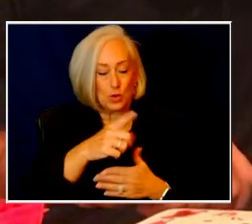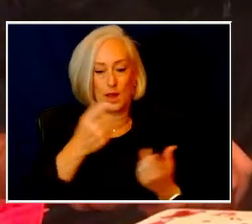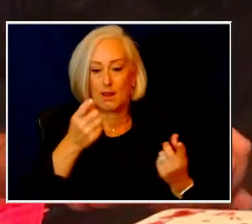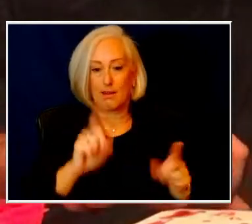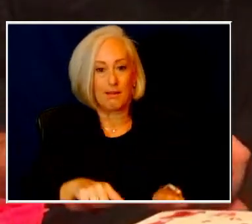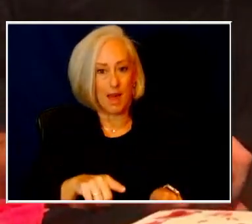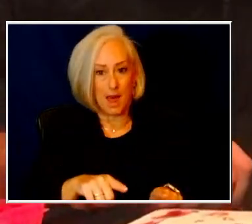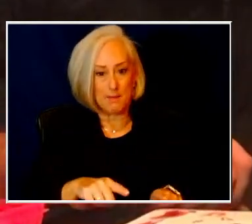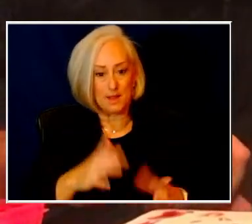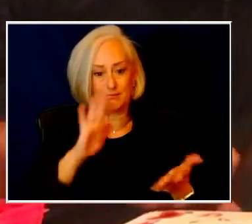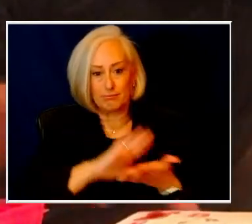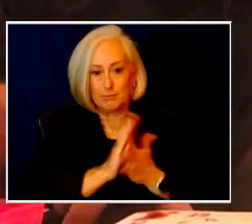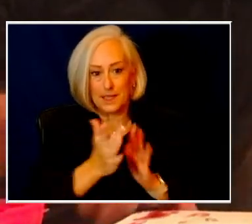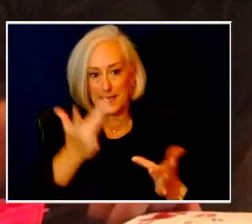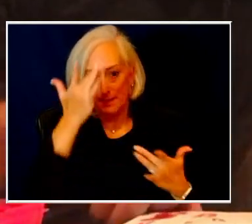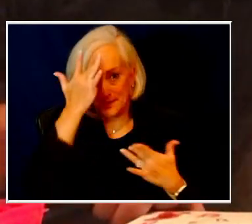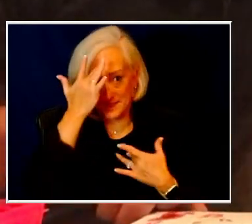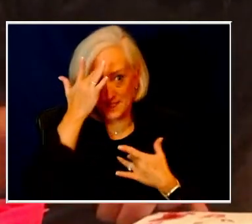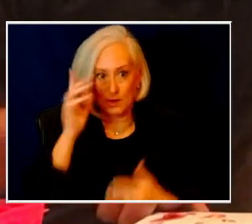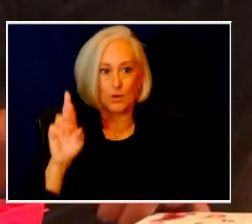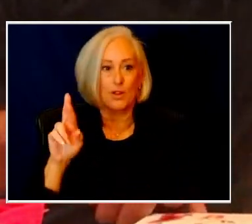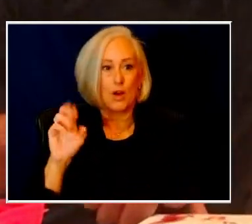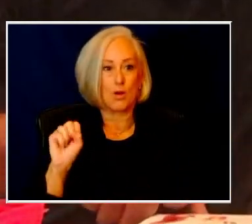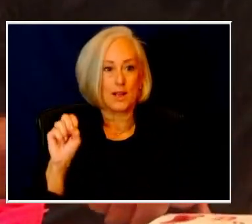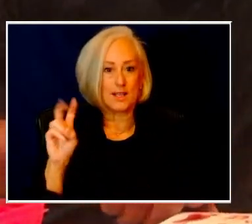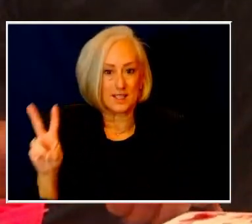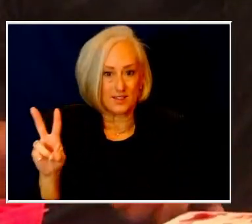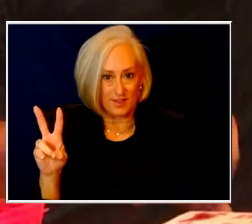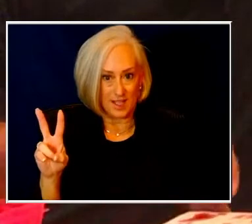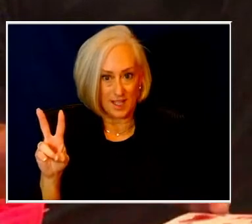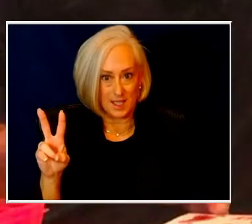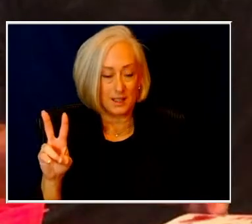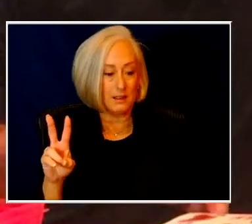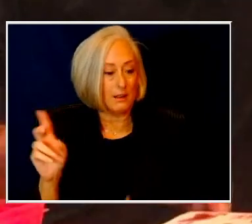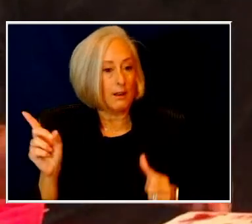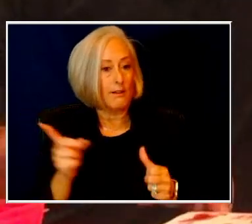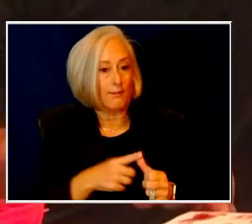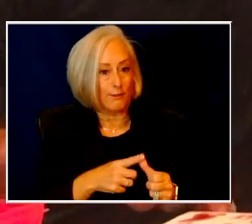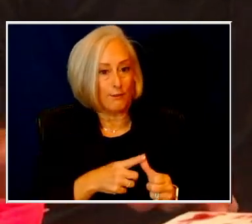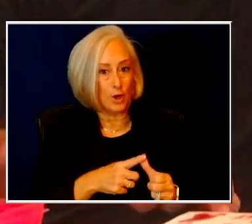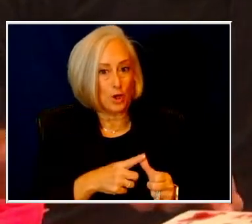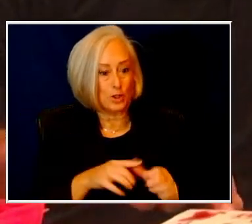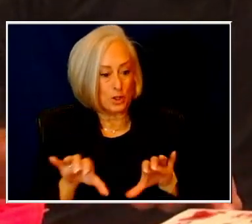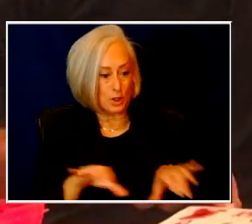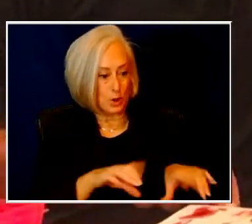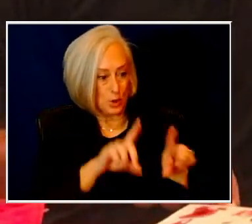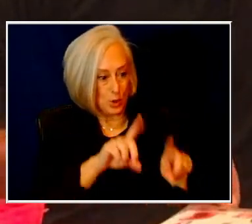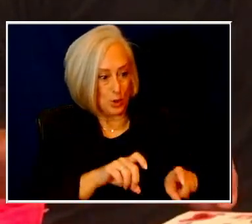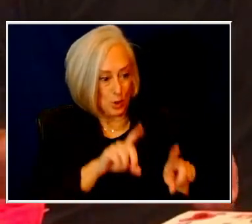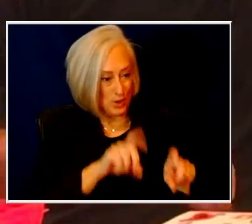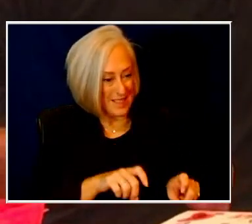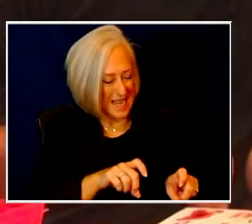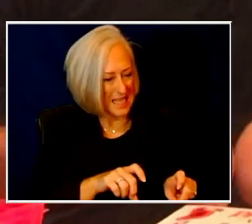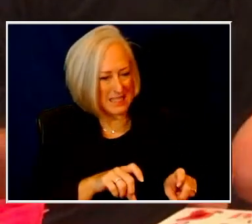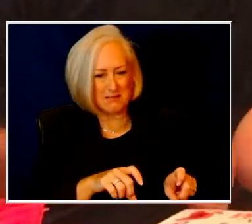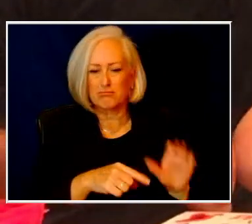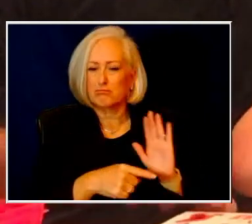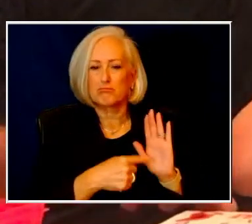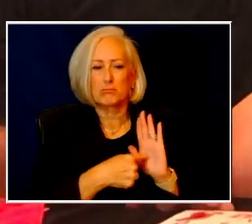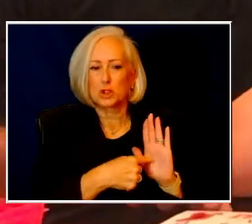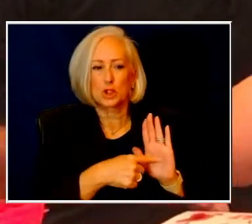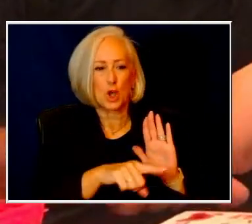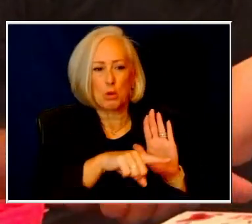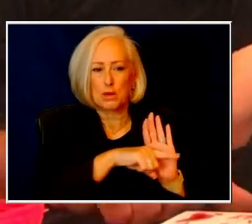got sick with the with RSV. Yeah, she tested negative for RSV, and then she was so sick, and with her heart, they couldn't tell